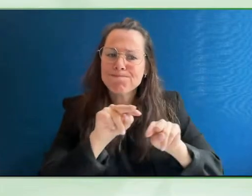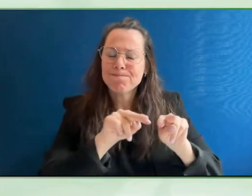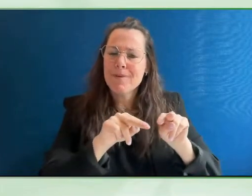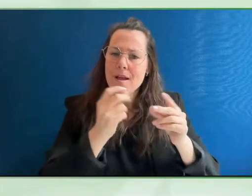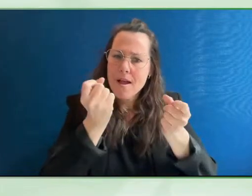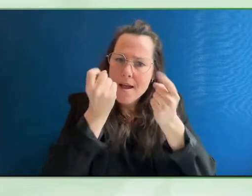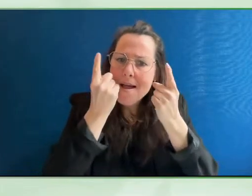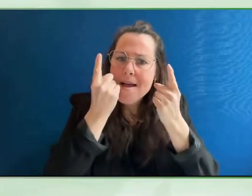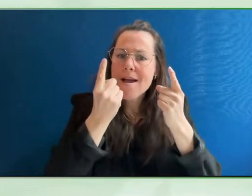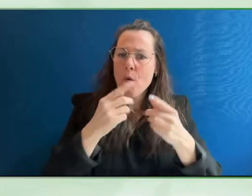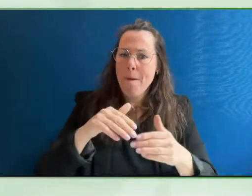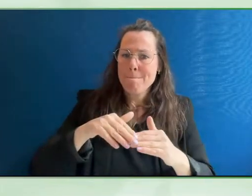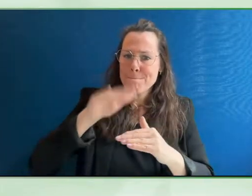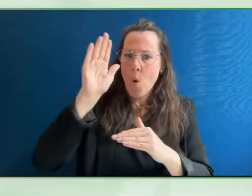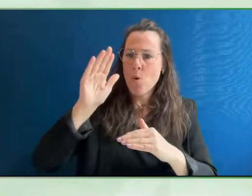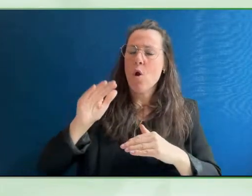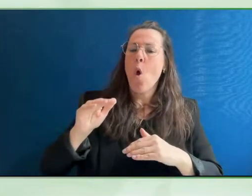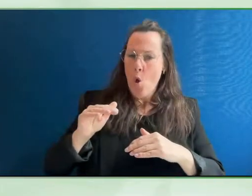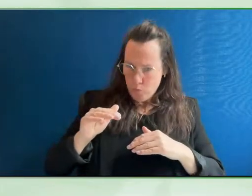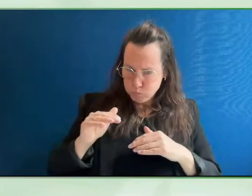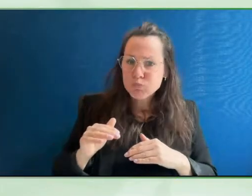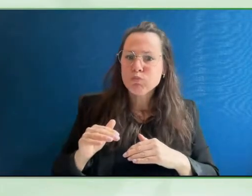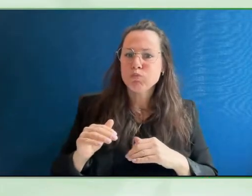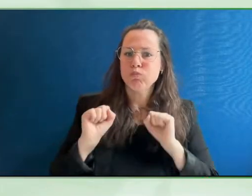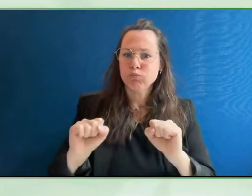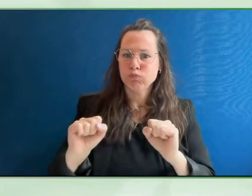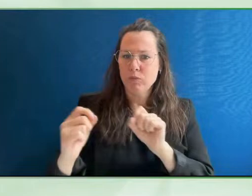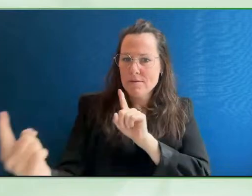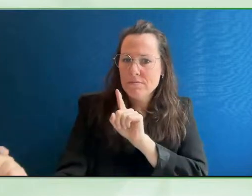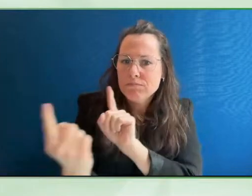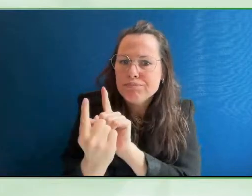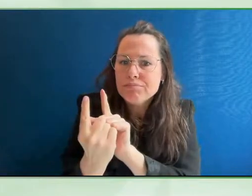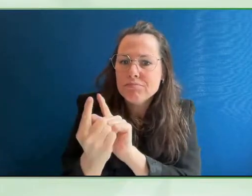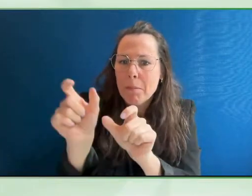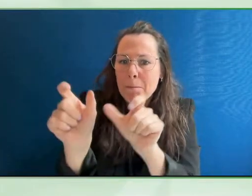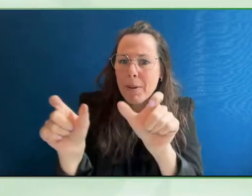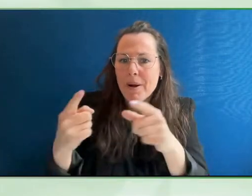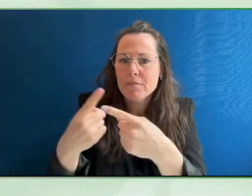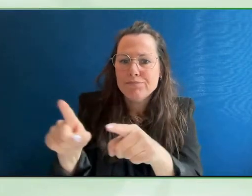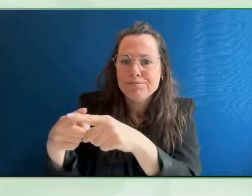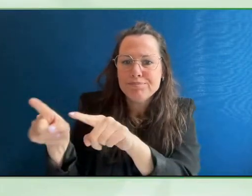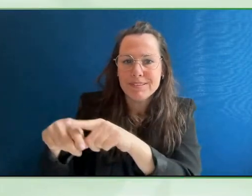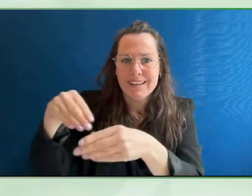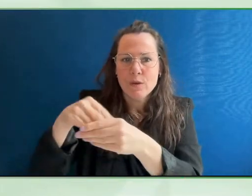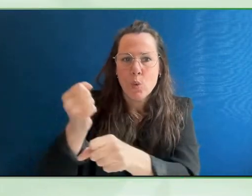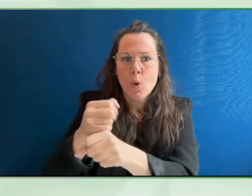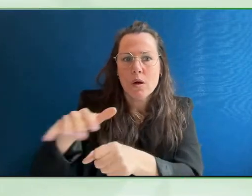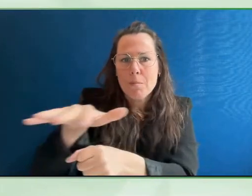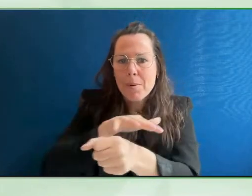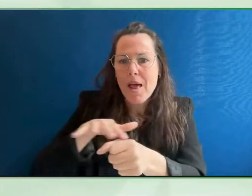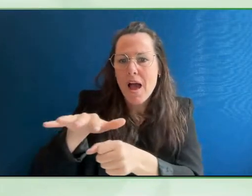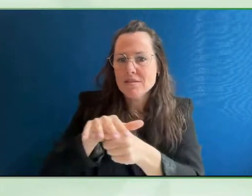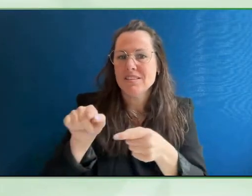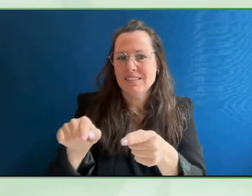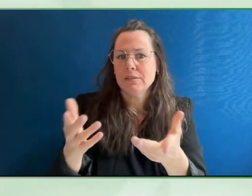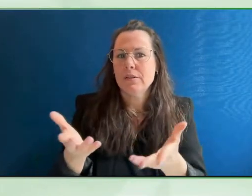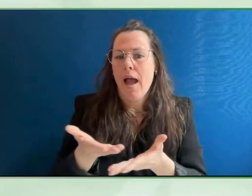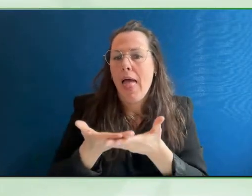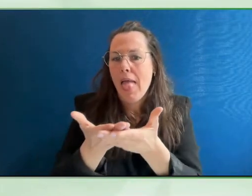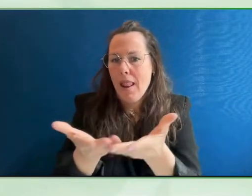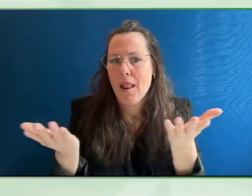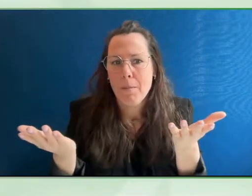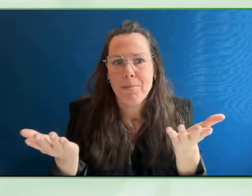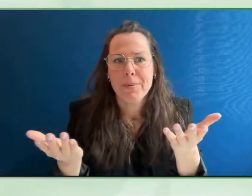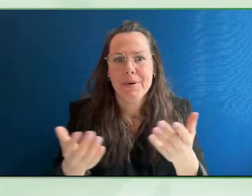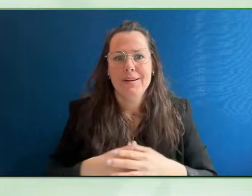this program, and we've seen some real tangible impact. One of our longtime partners as well